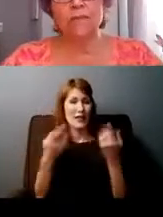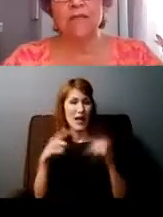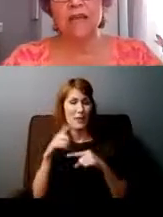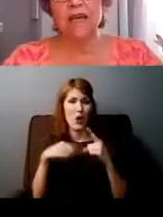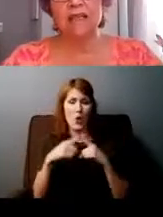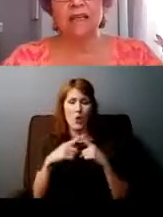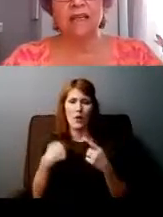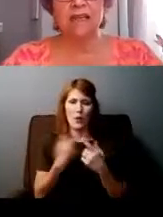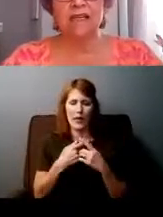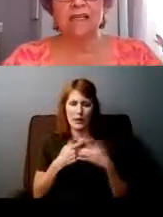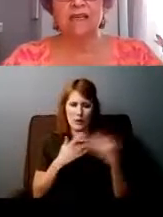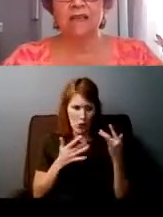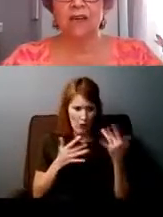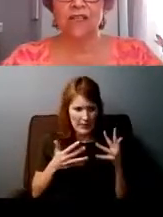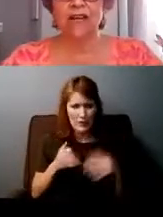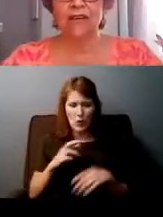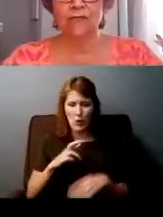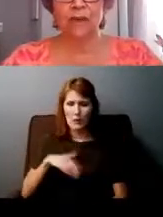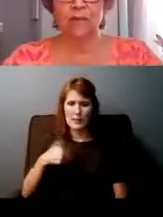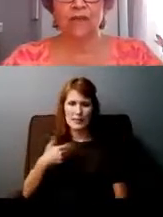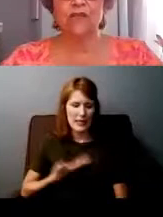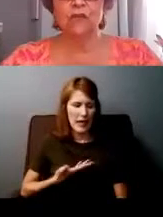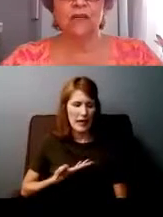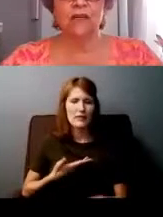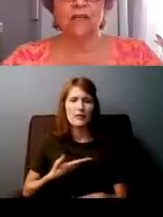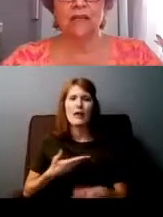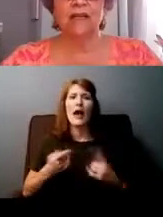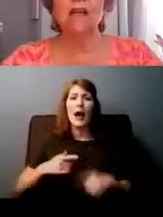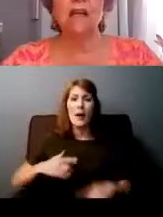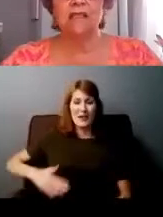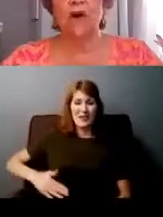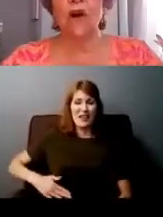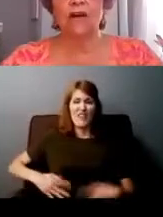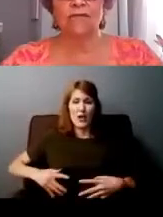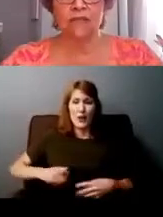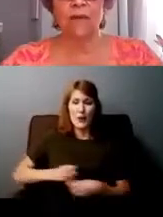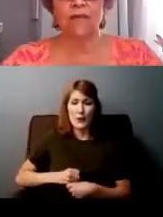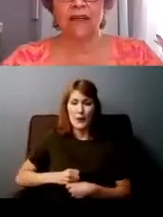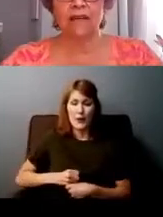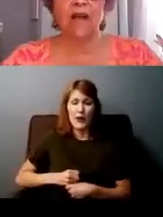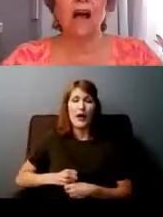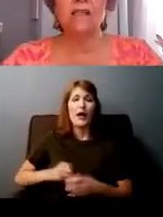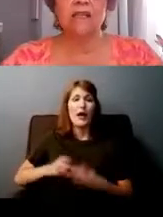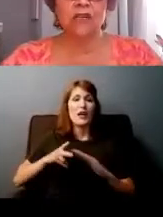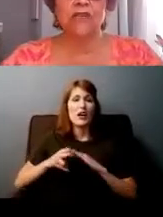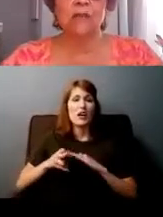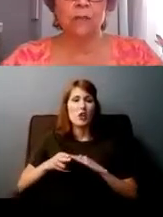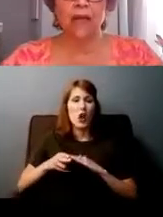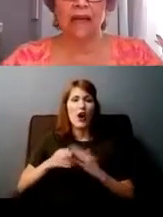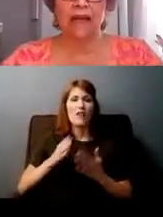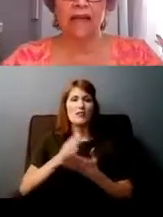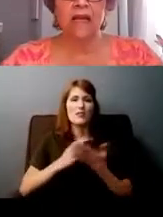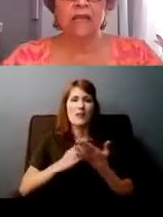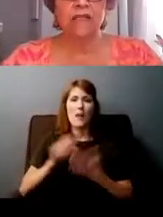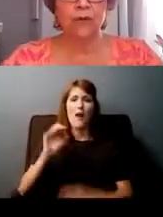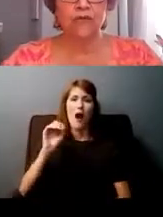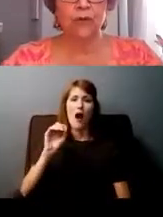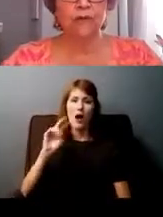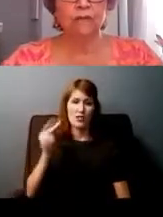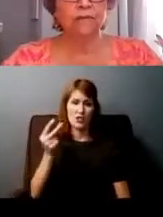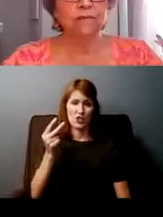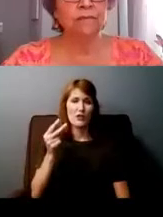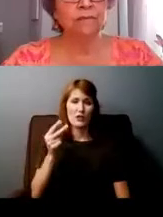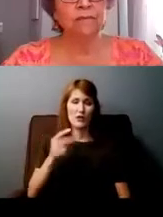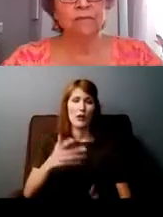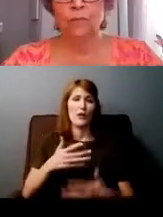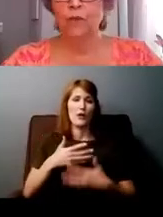or upset is that our diaphragm constricts and it cuts off some of that oxygen supply. So if you